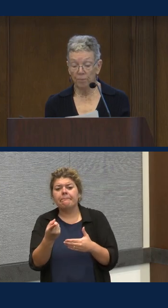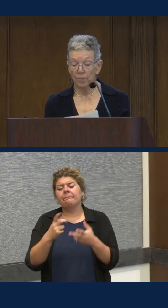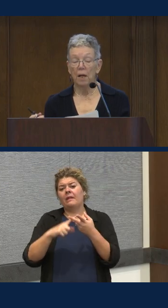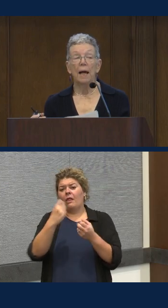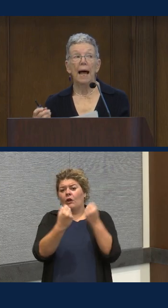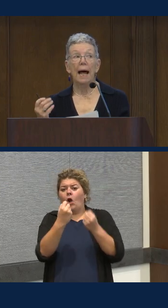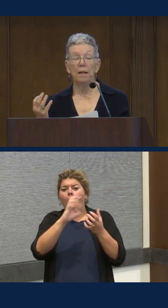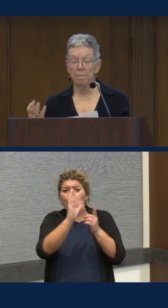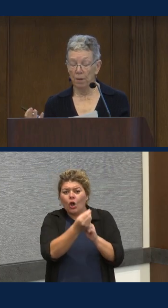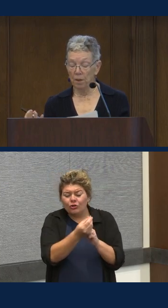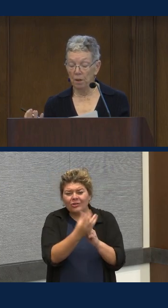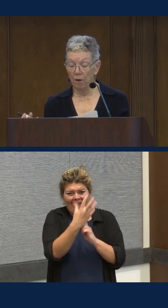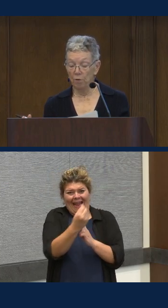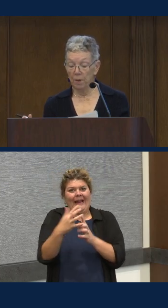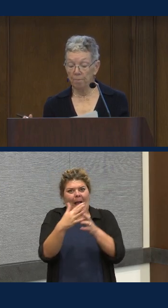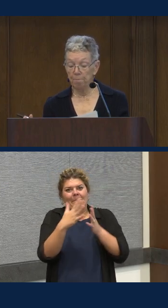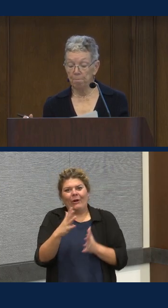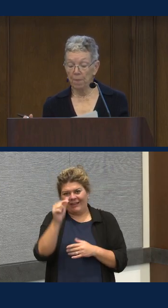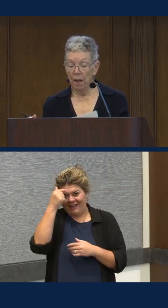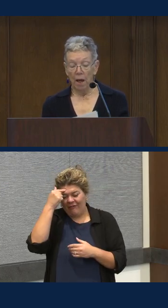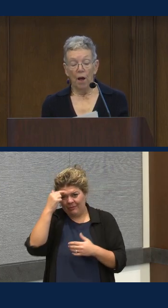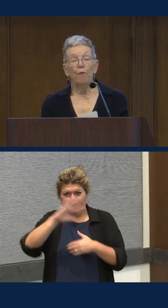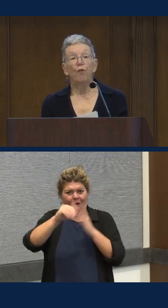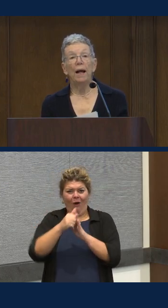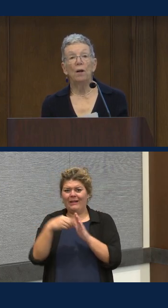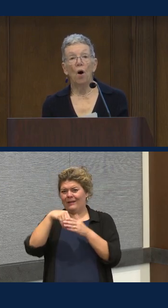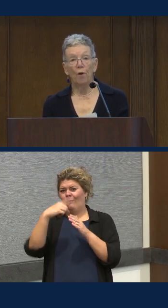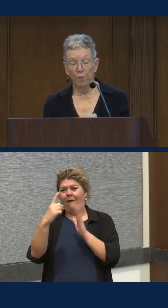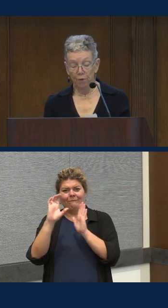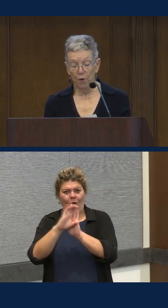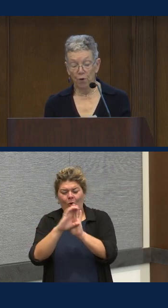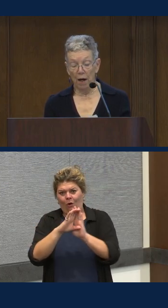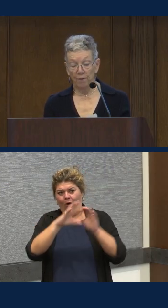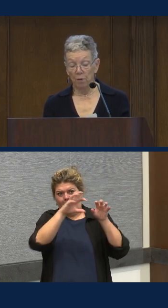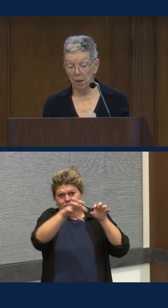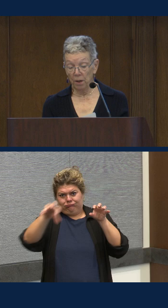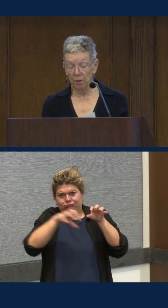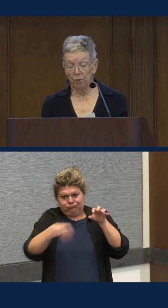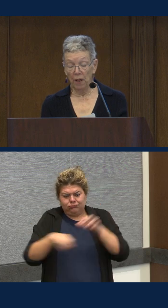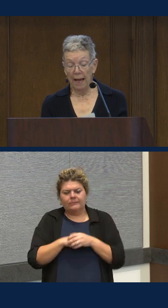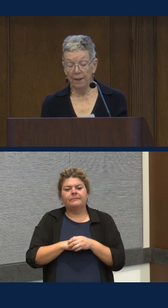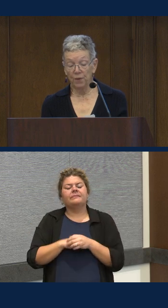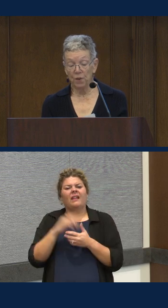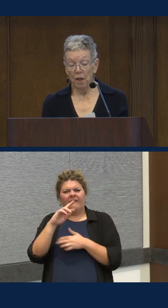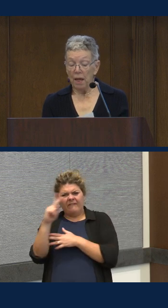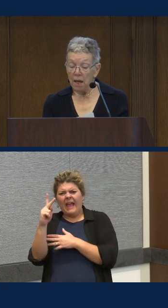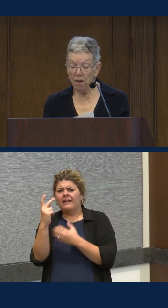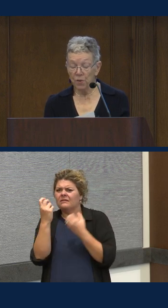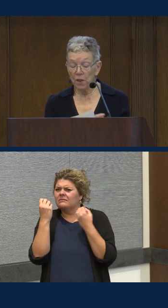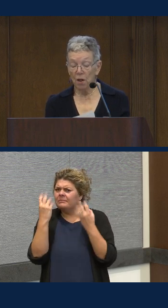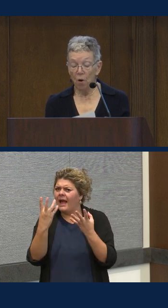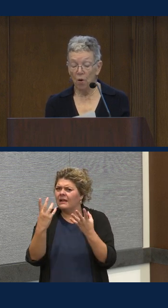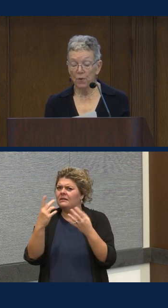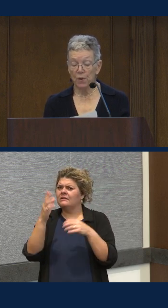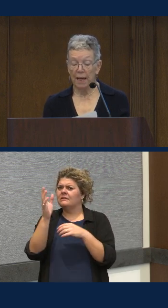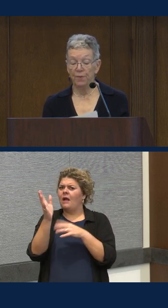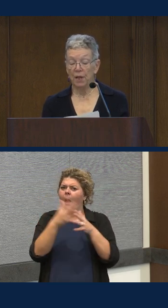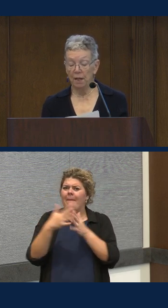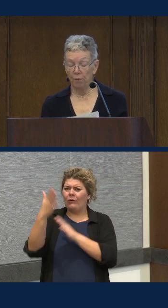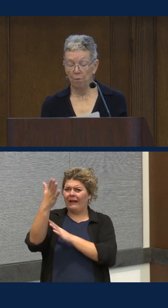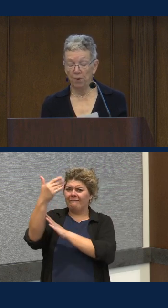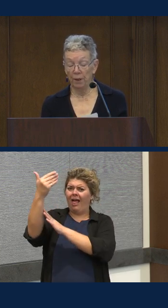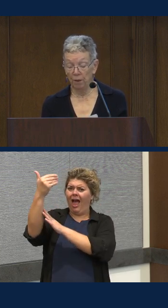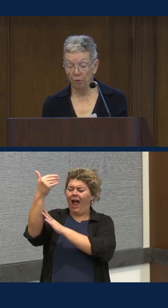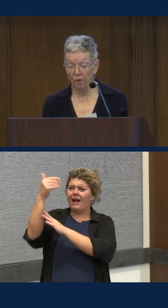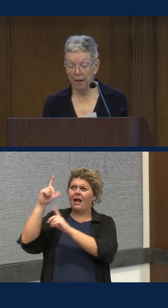culture, and American government. Frank often photographed American flags. Here, City Hall stands